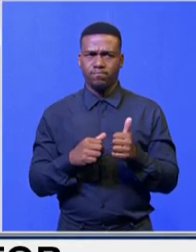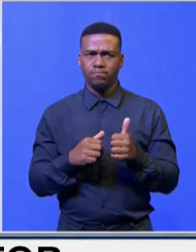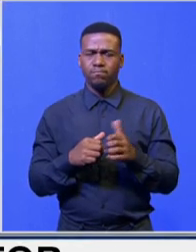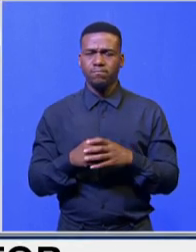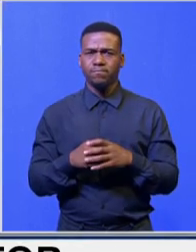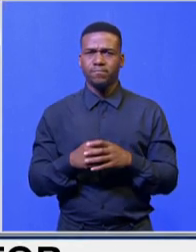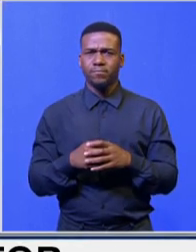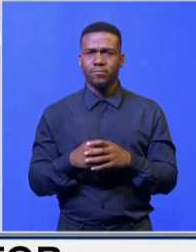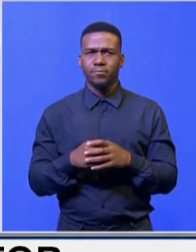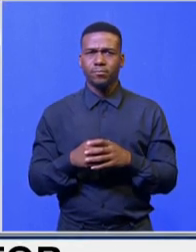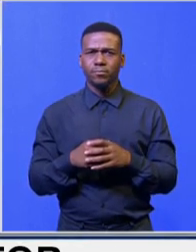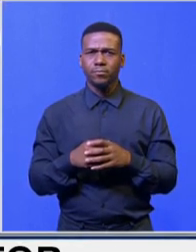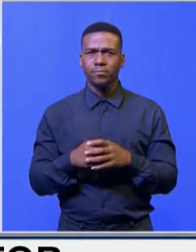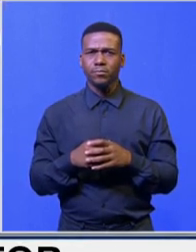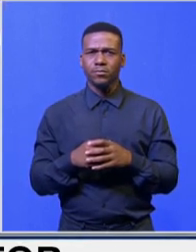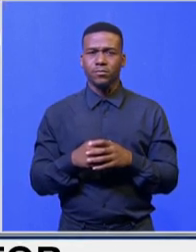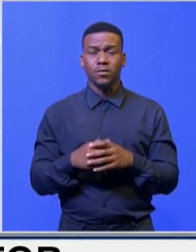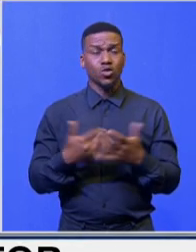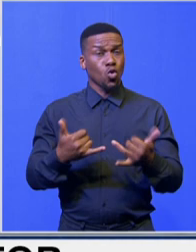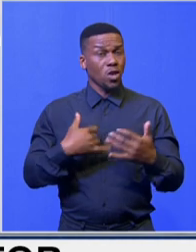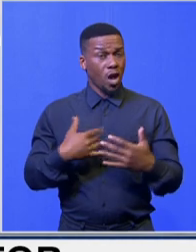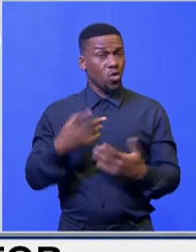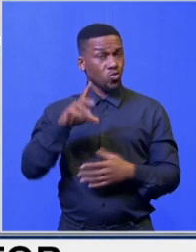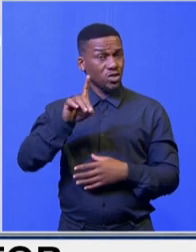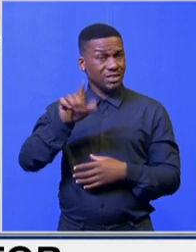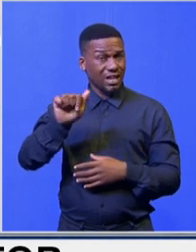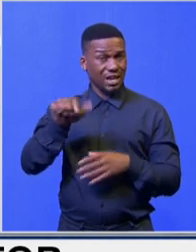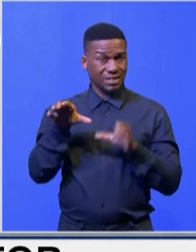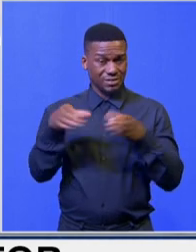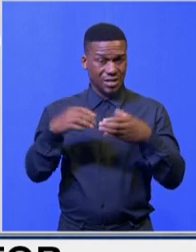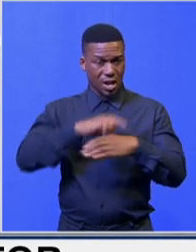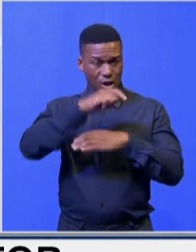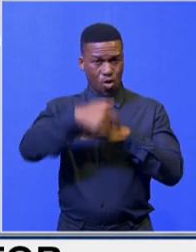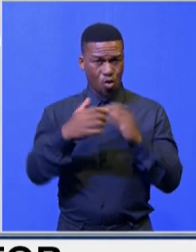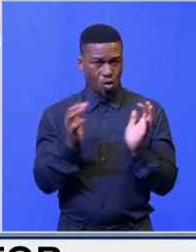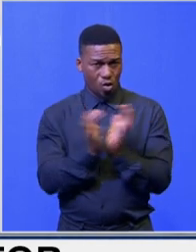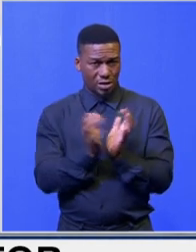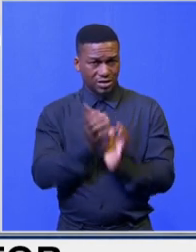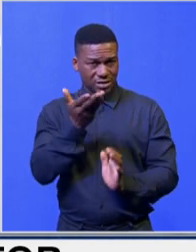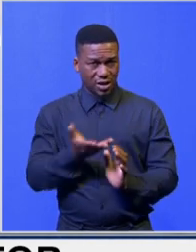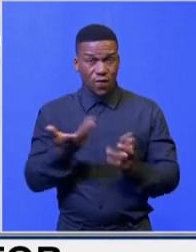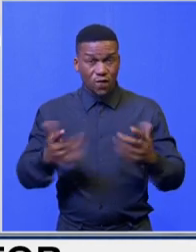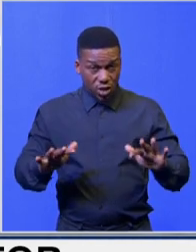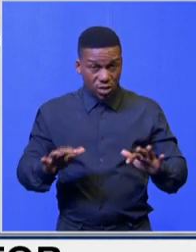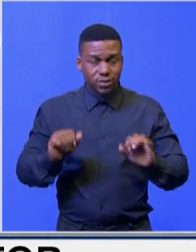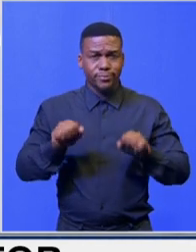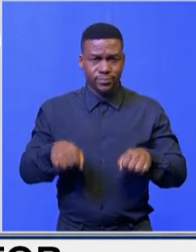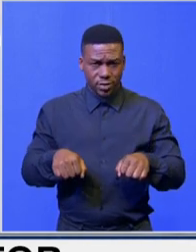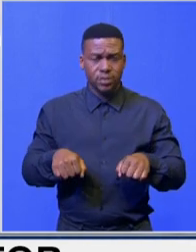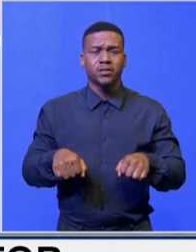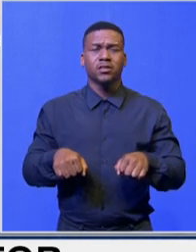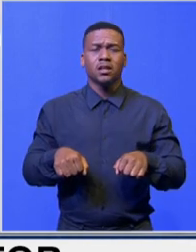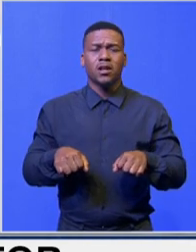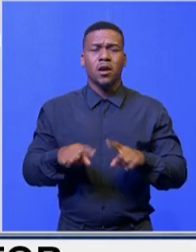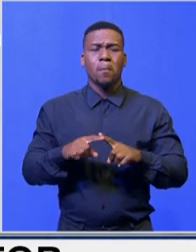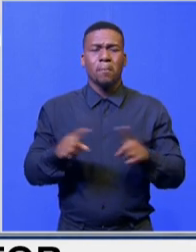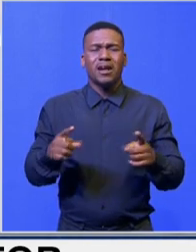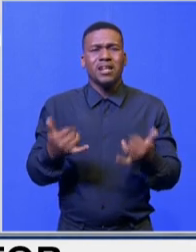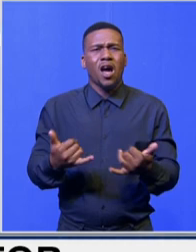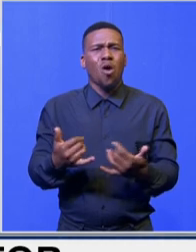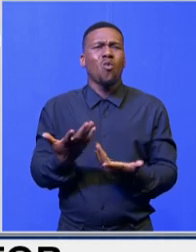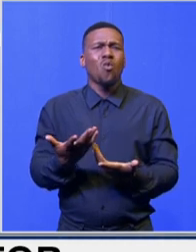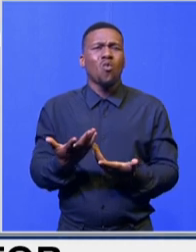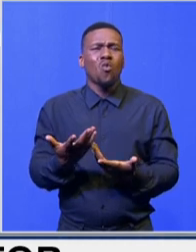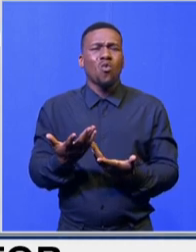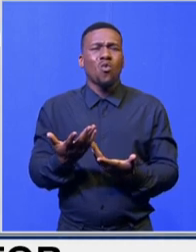the table for the Democratic Alliance at this elective Congress of theirs, right? You talk about the status quo really remaining the same, but what would it